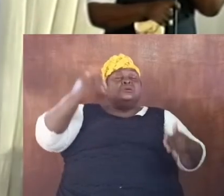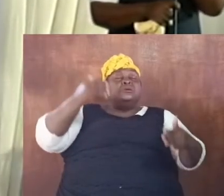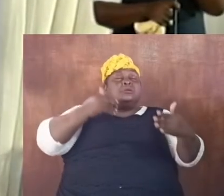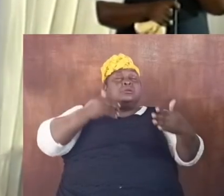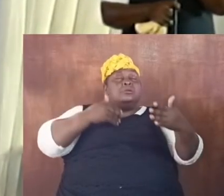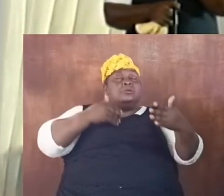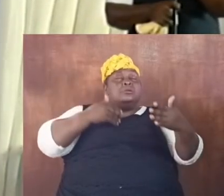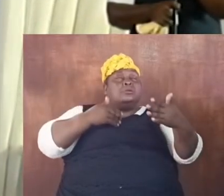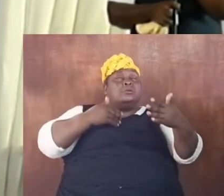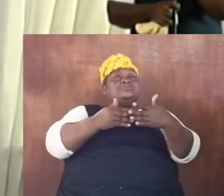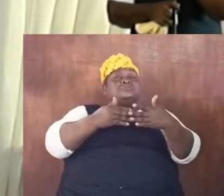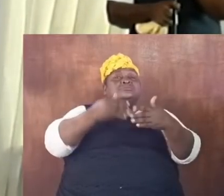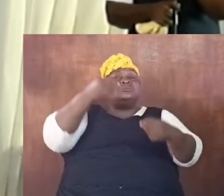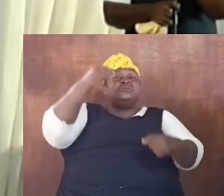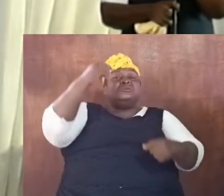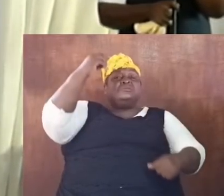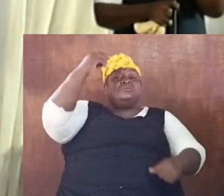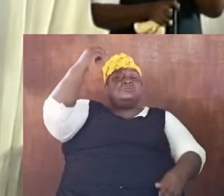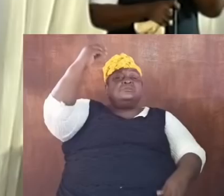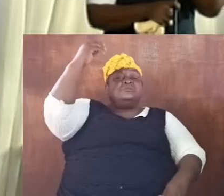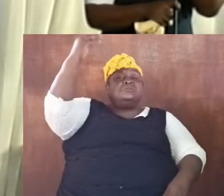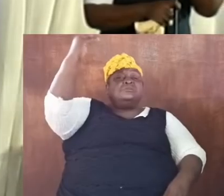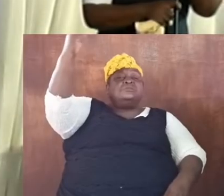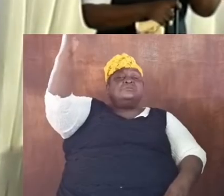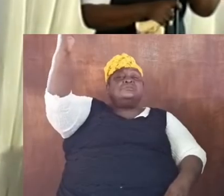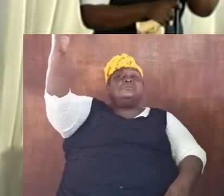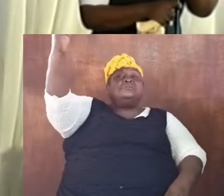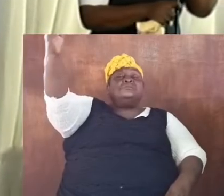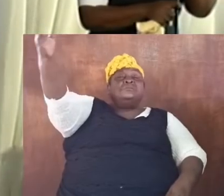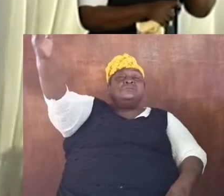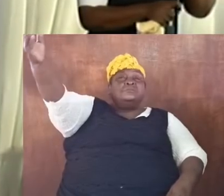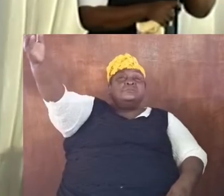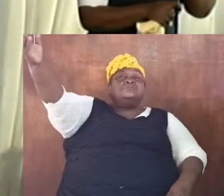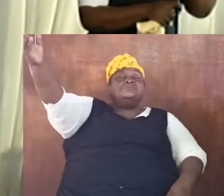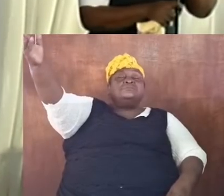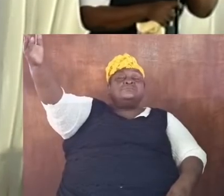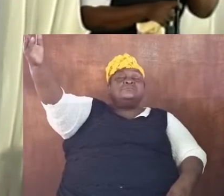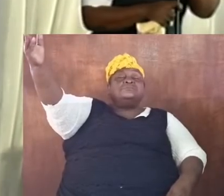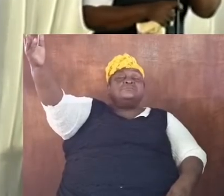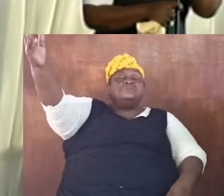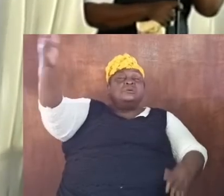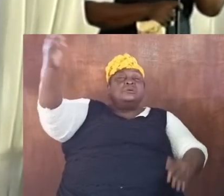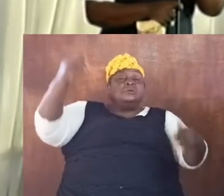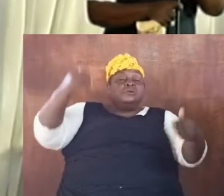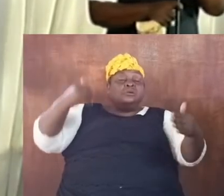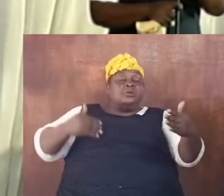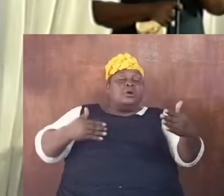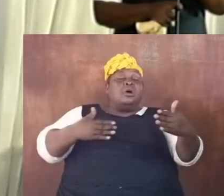Close to me. Yes, Lord, close to you, Jesus.